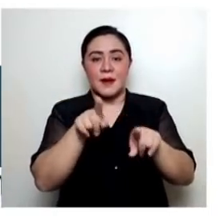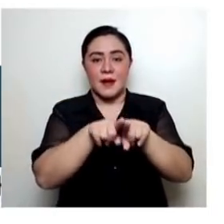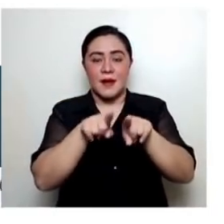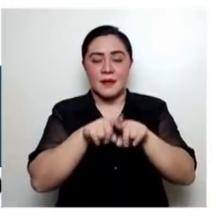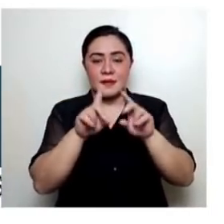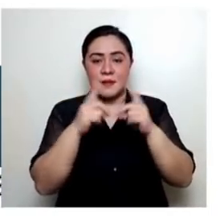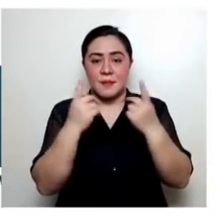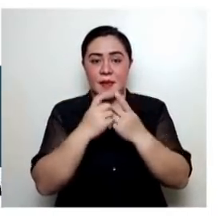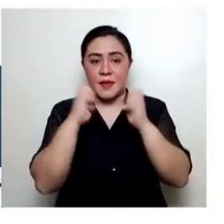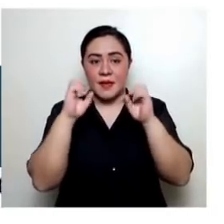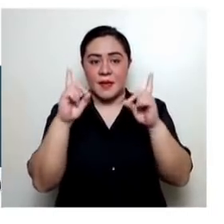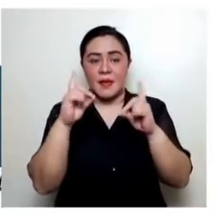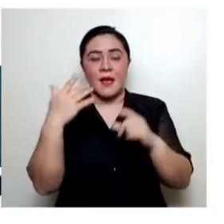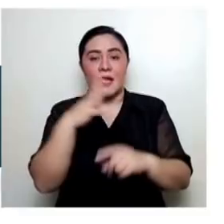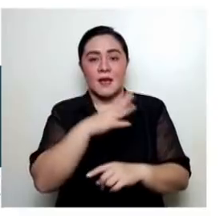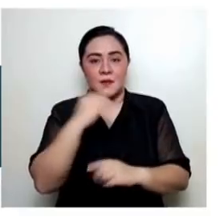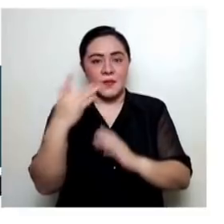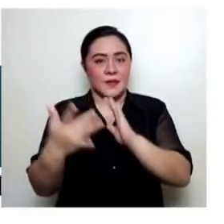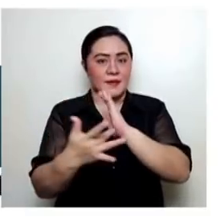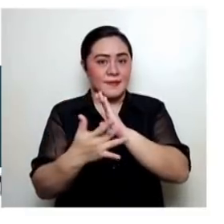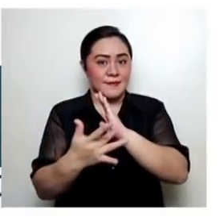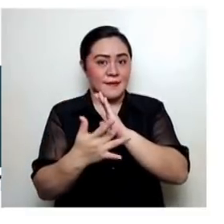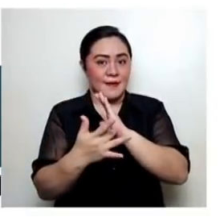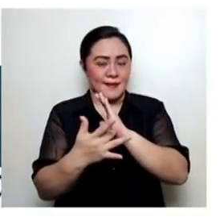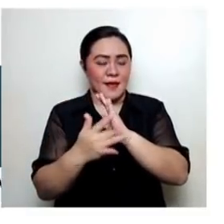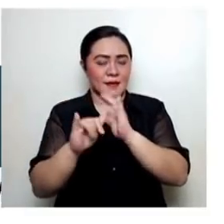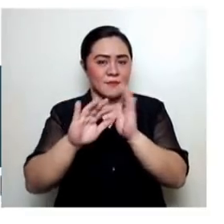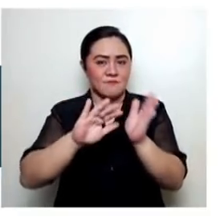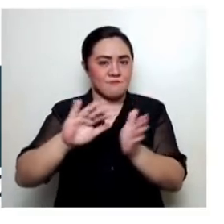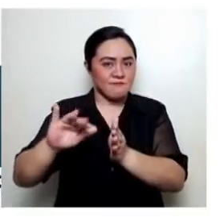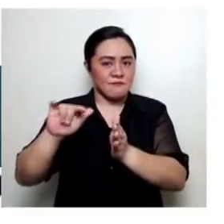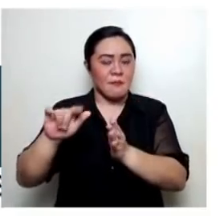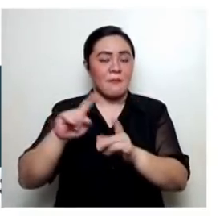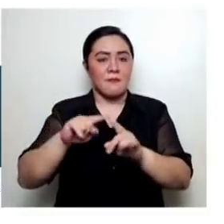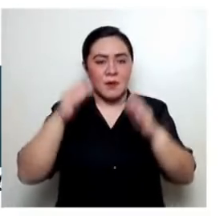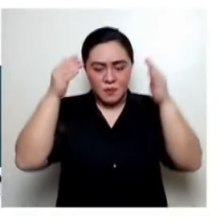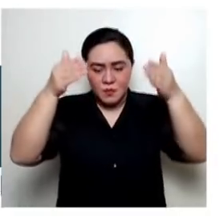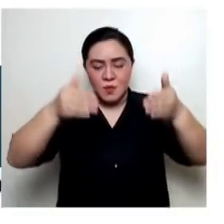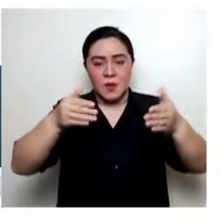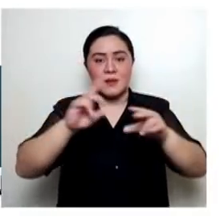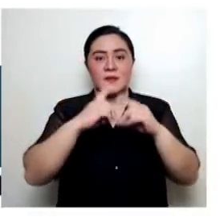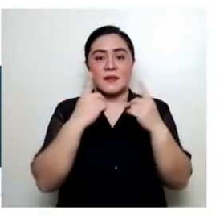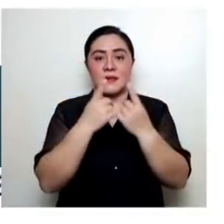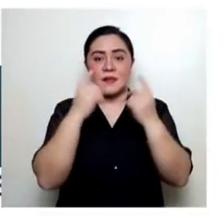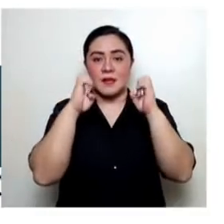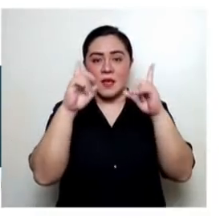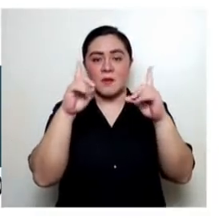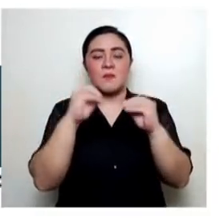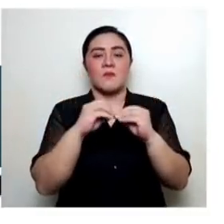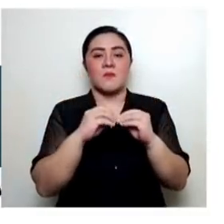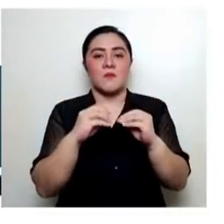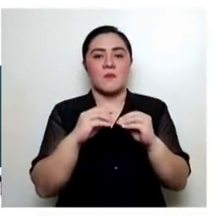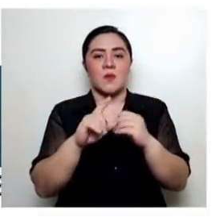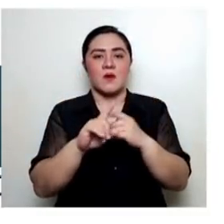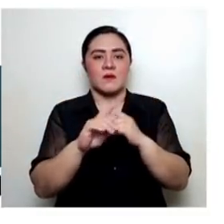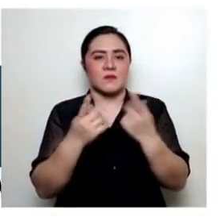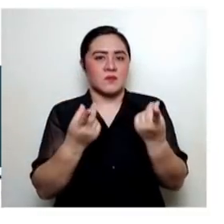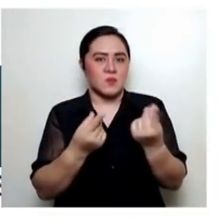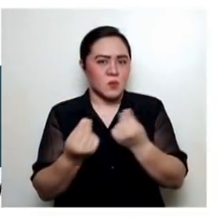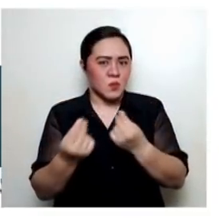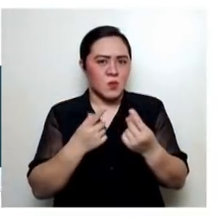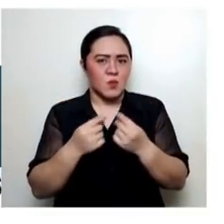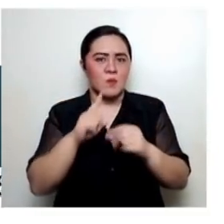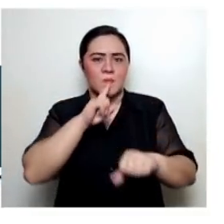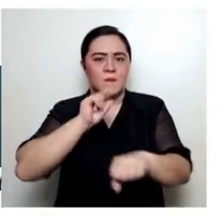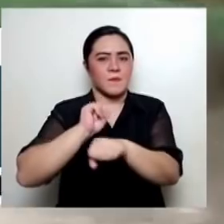side, to the career officials, but on her part, make the Department of Education more responsive to its